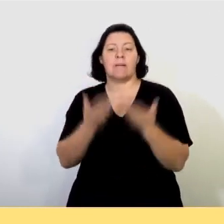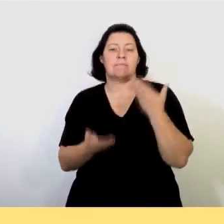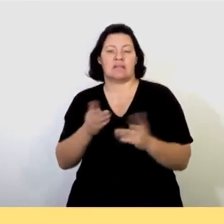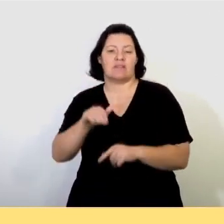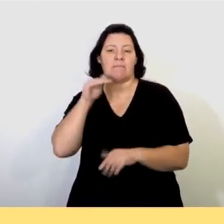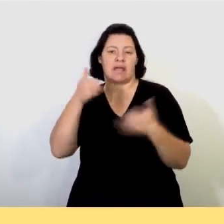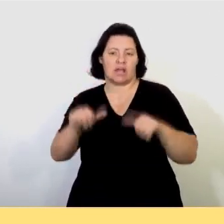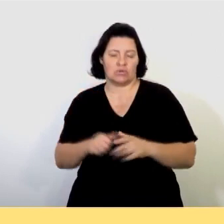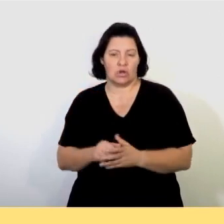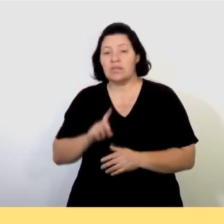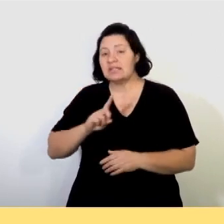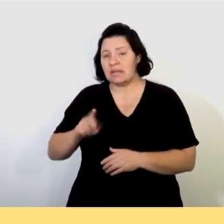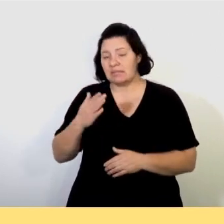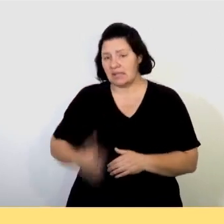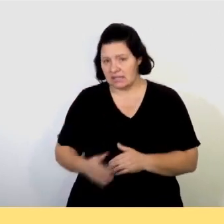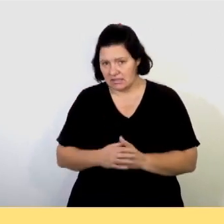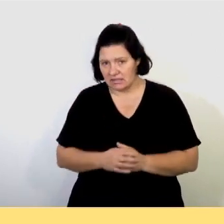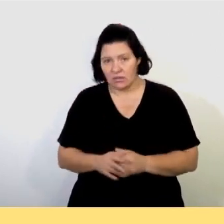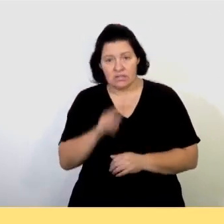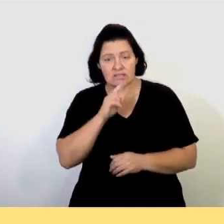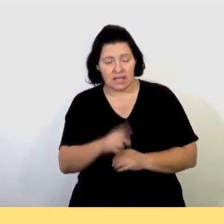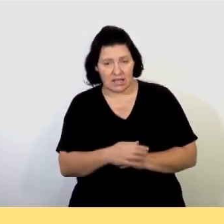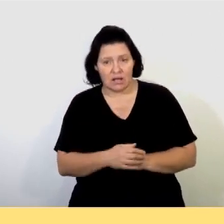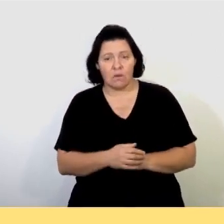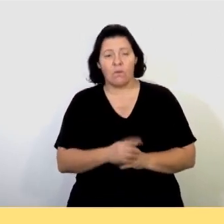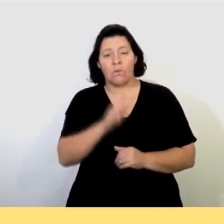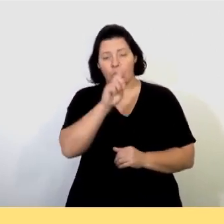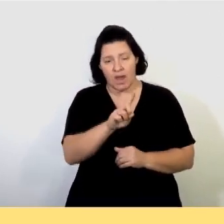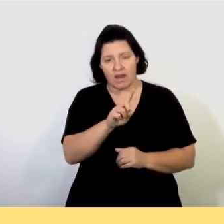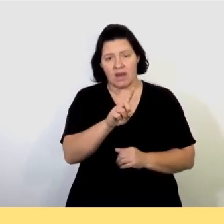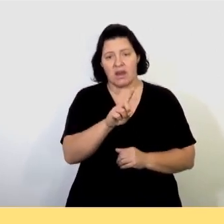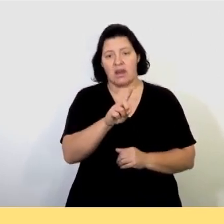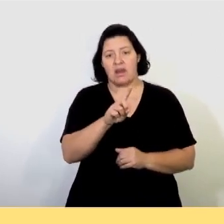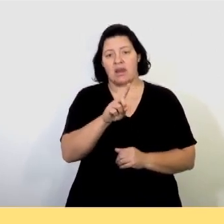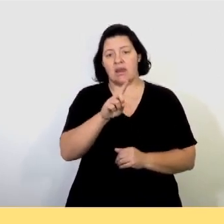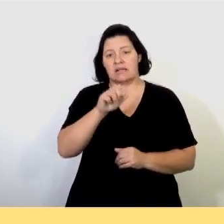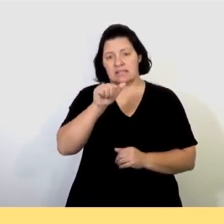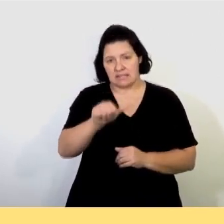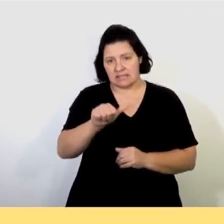the balance as per bank account on the debit side. So I'm coming here to say